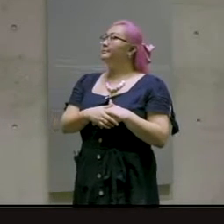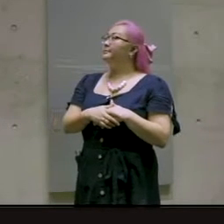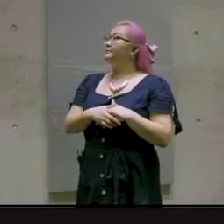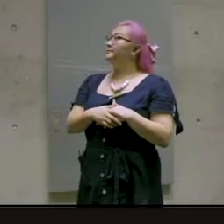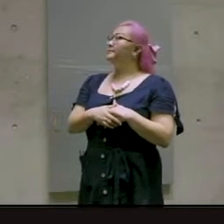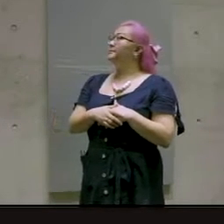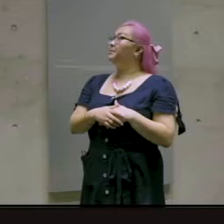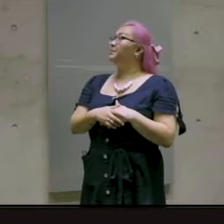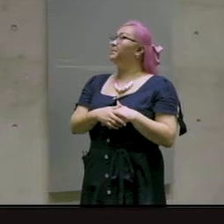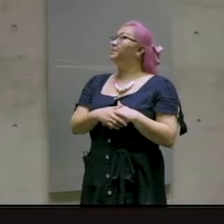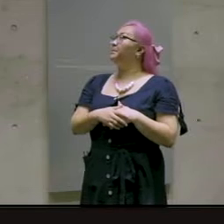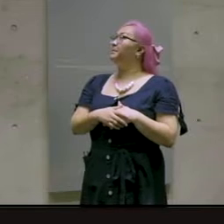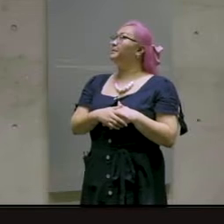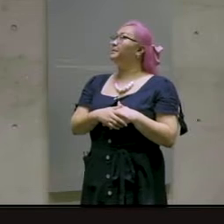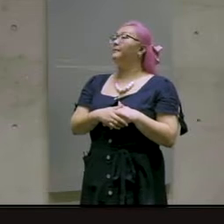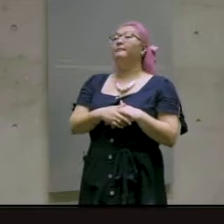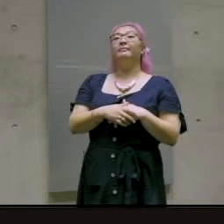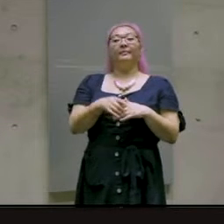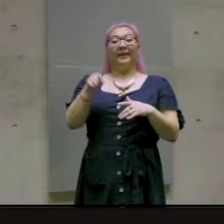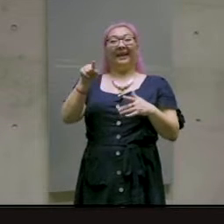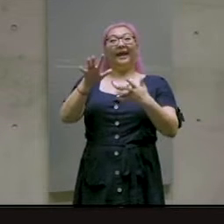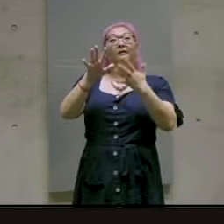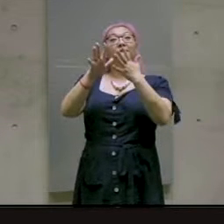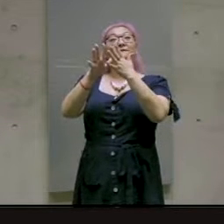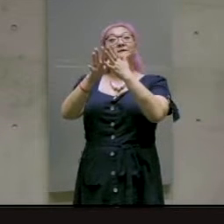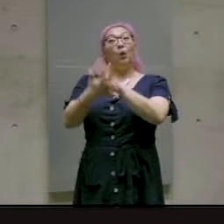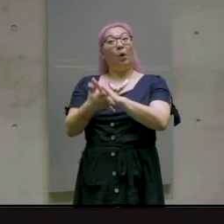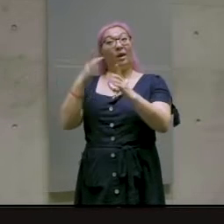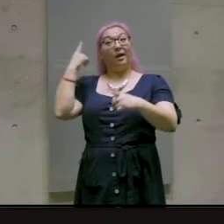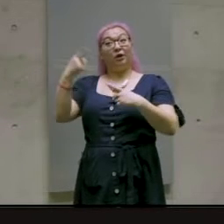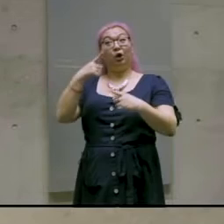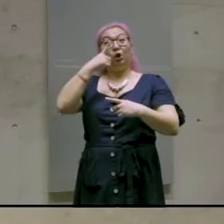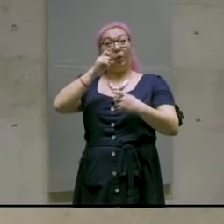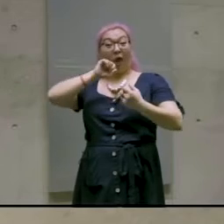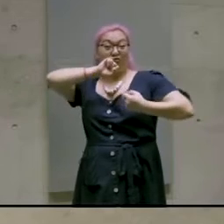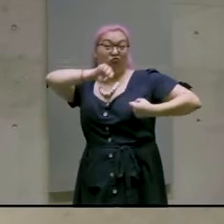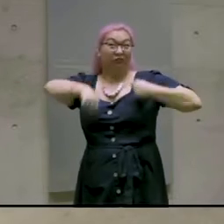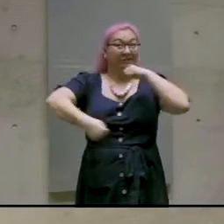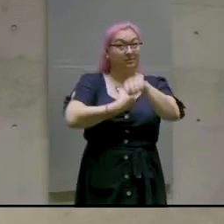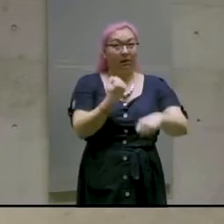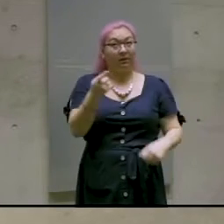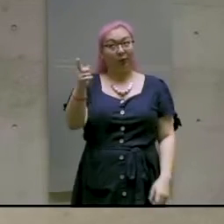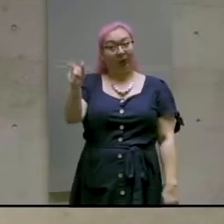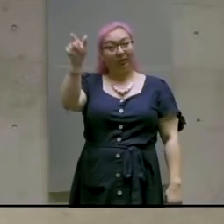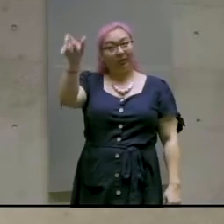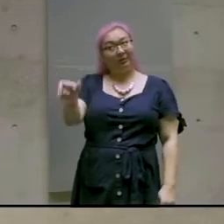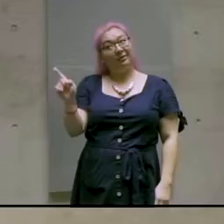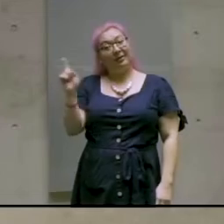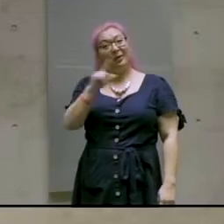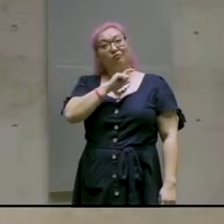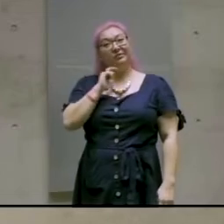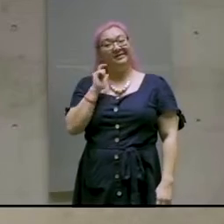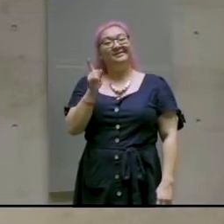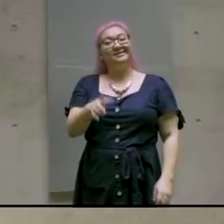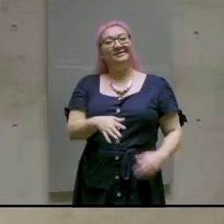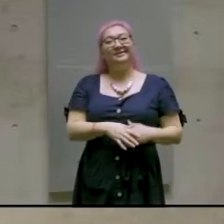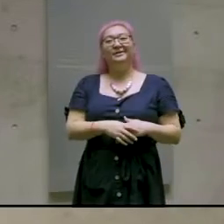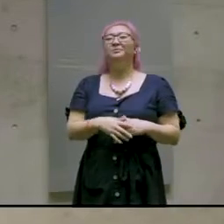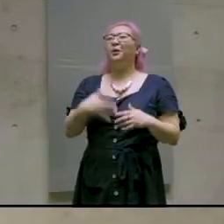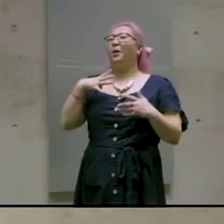experience. In Fallen London, you can wrestle the Bishop of Southwark. It's a joke moment, but we kind of wanted to play with it